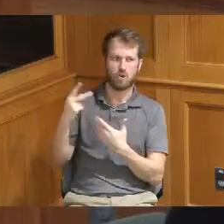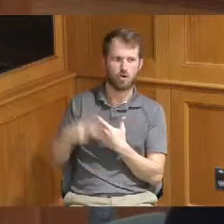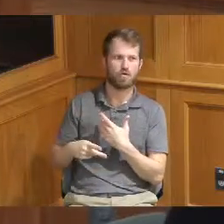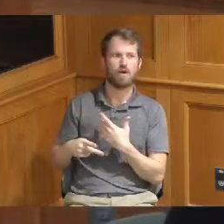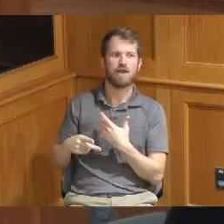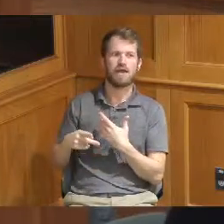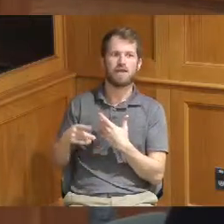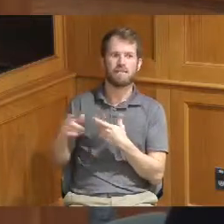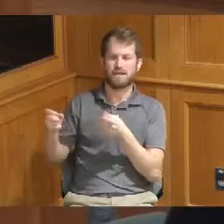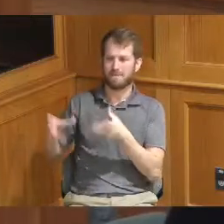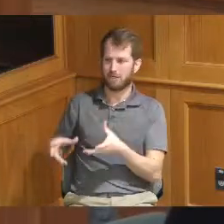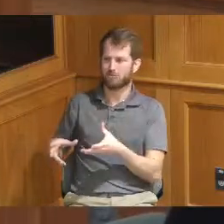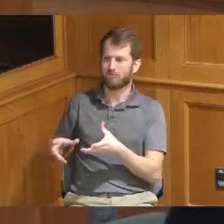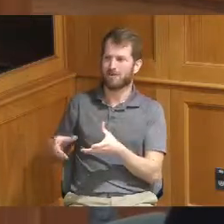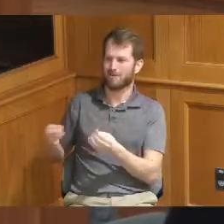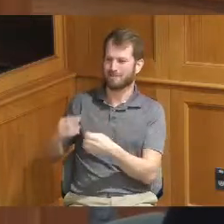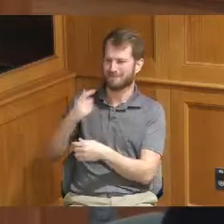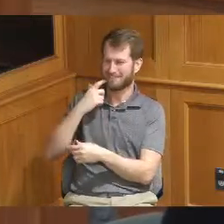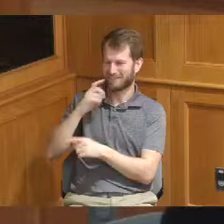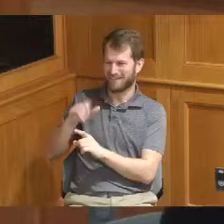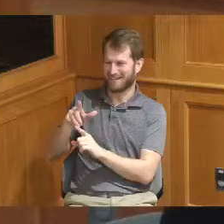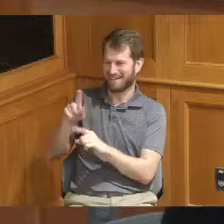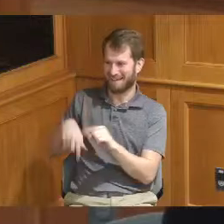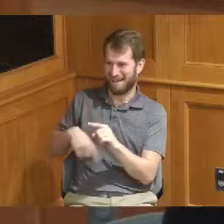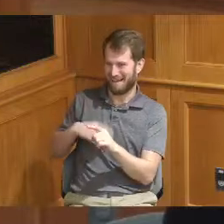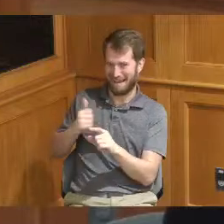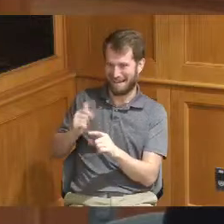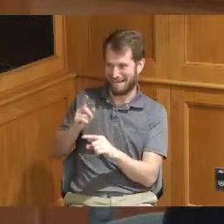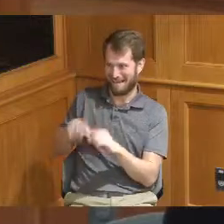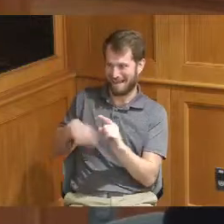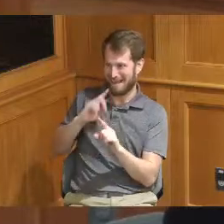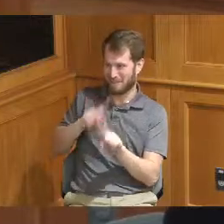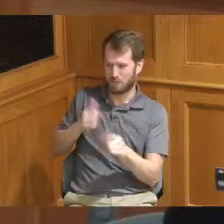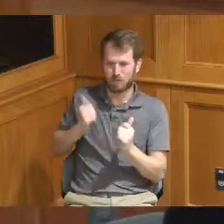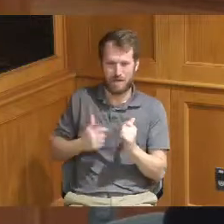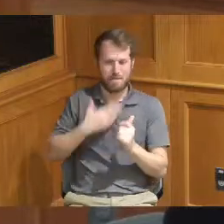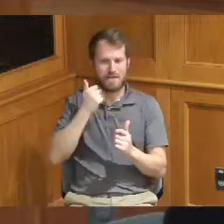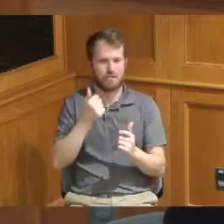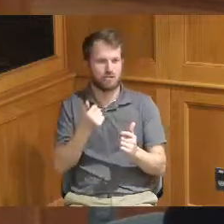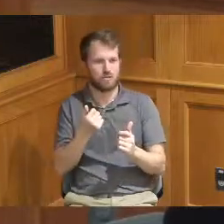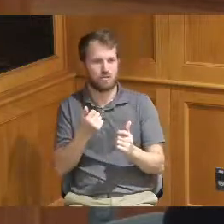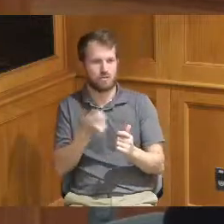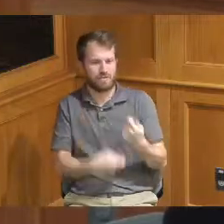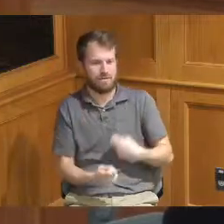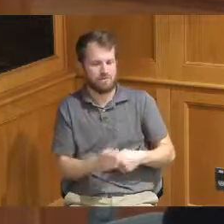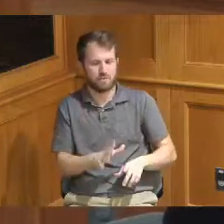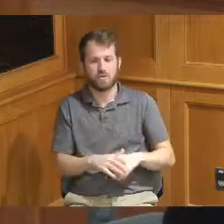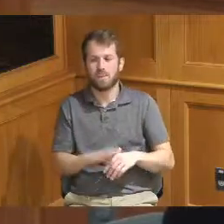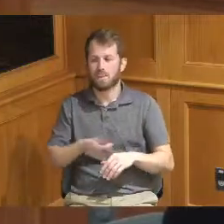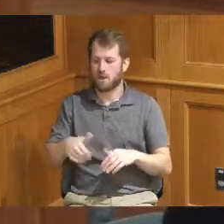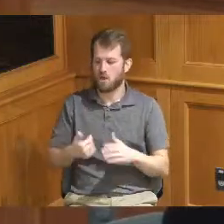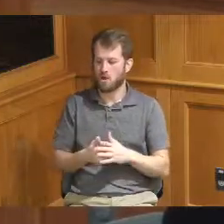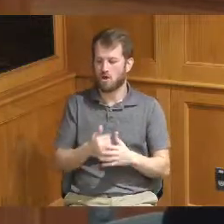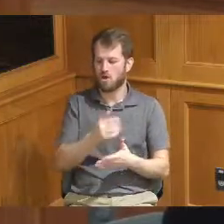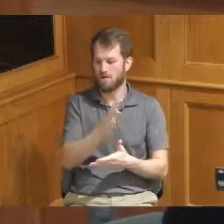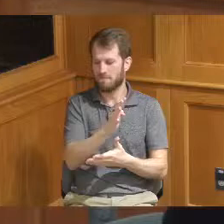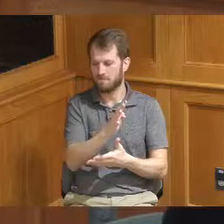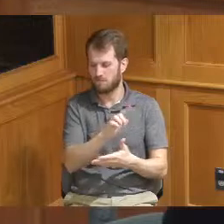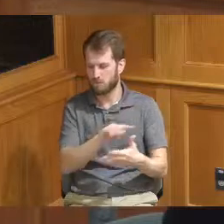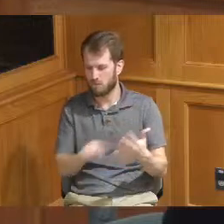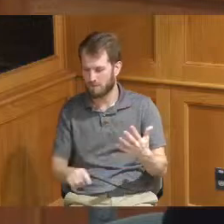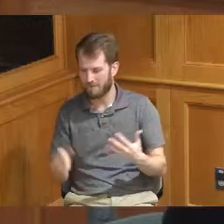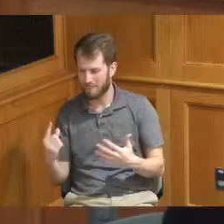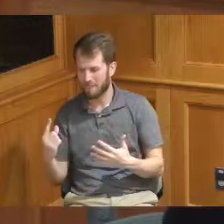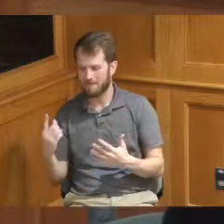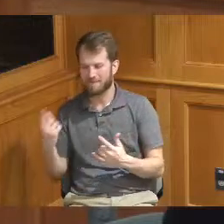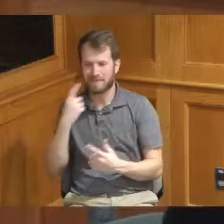Addiction Response, can't handle, but we're going to do our best to fill in. Items number 4 through 11 all relate to the Office of Addiction Response. Before I get